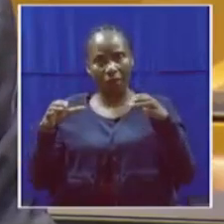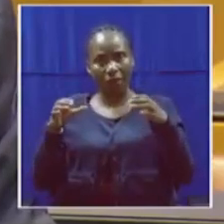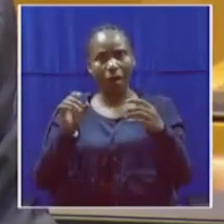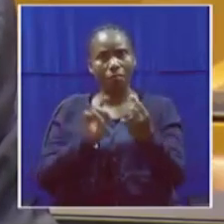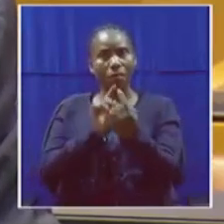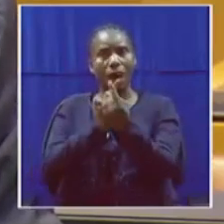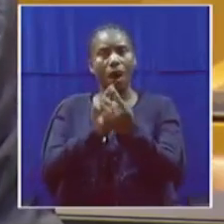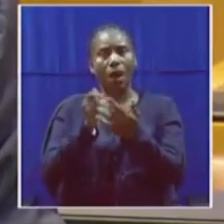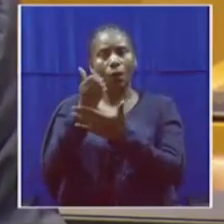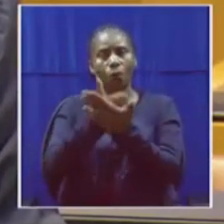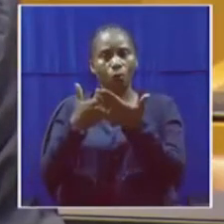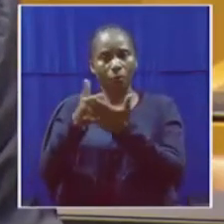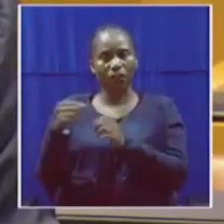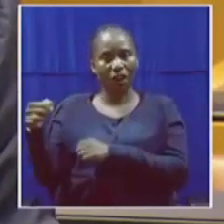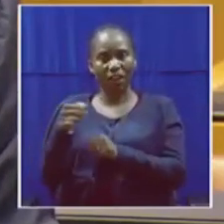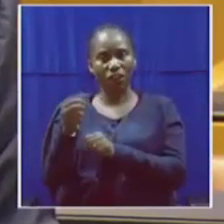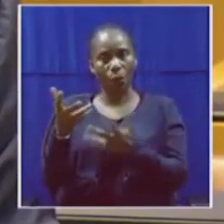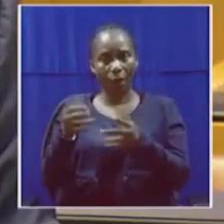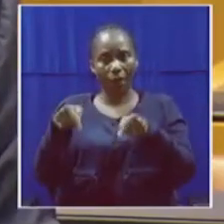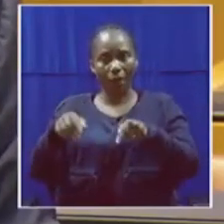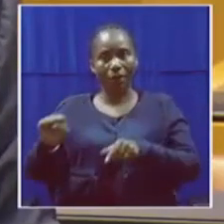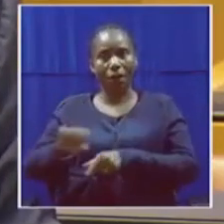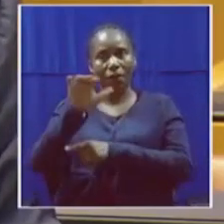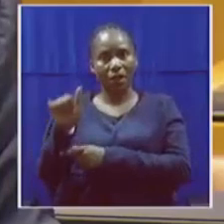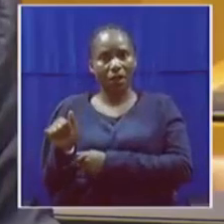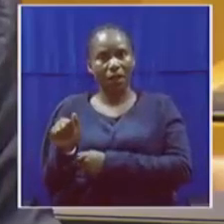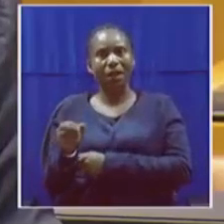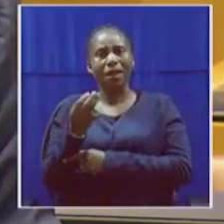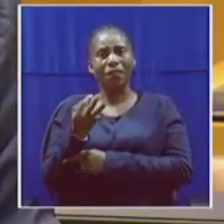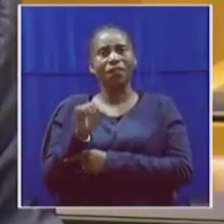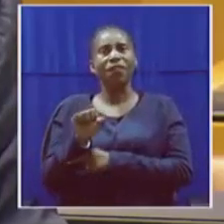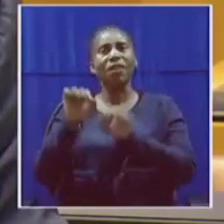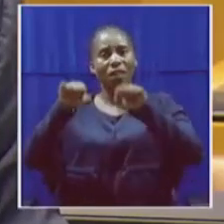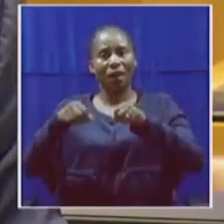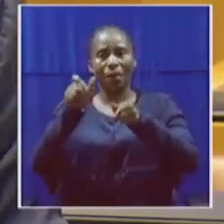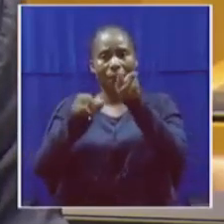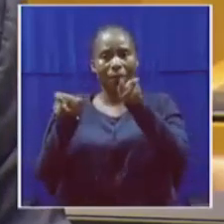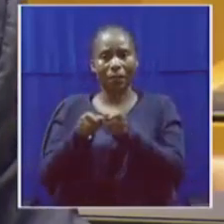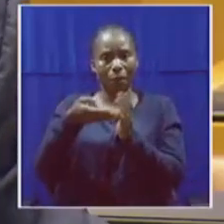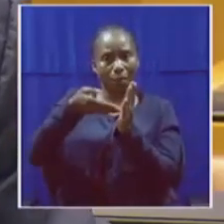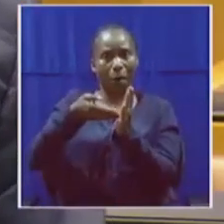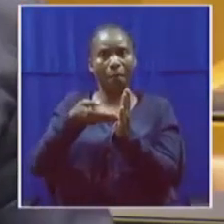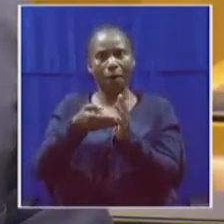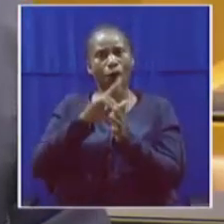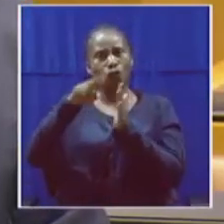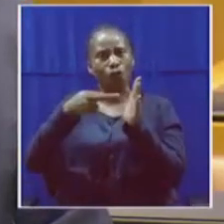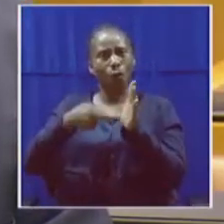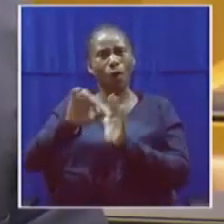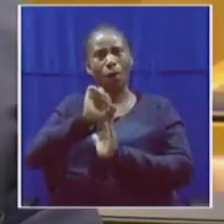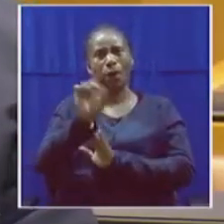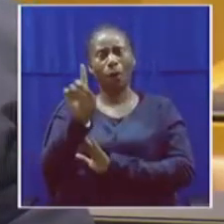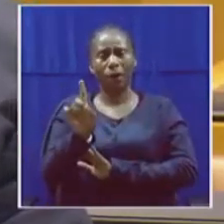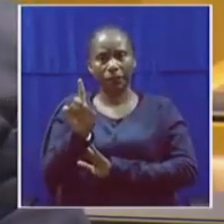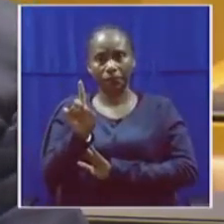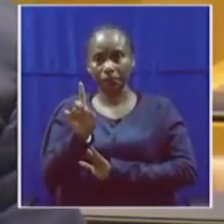Africa. If so, what was their role? And then the names submitted